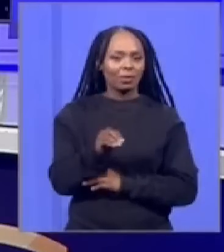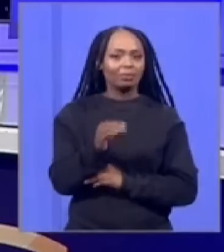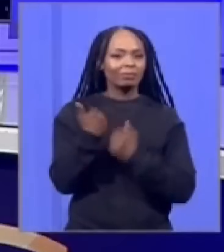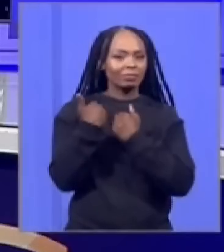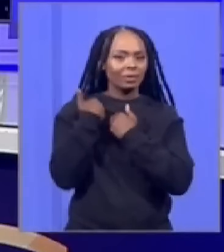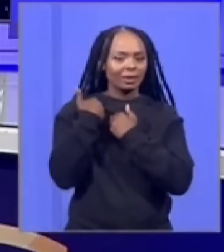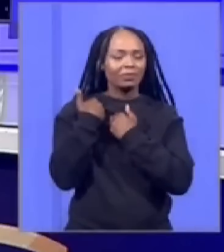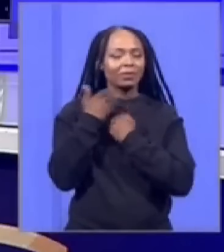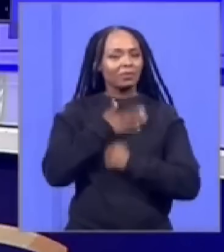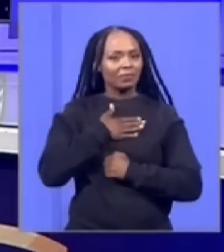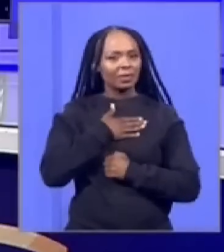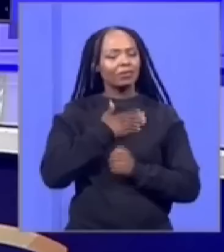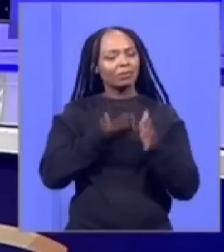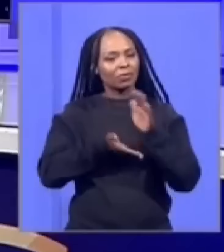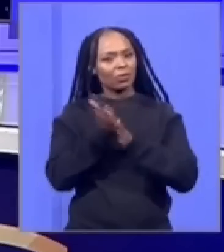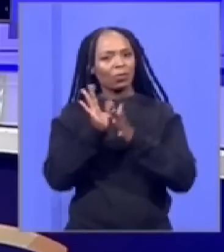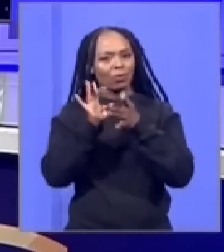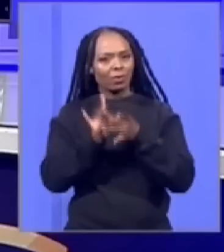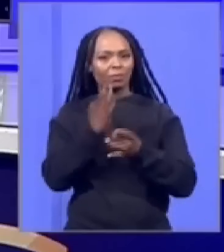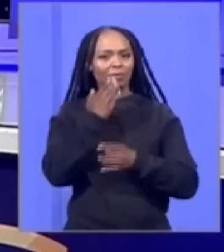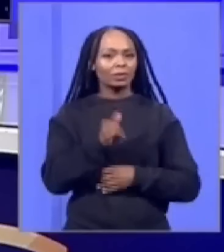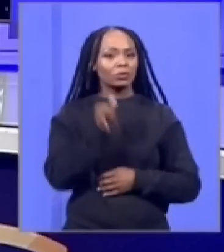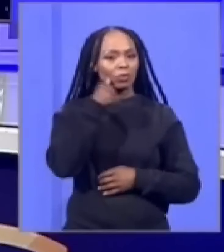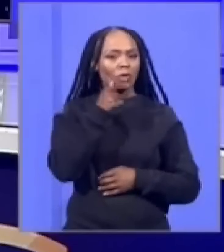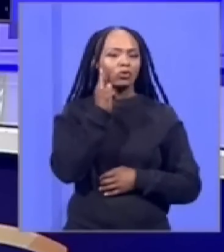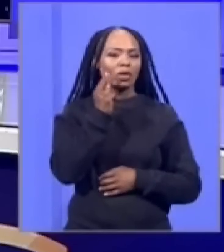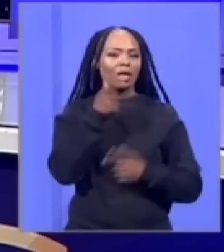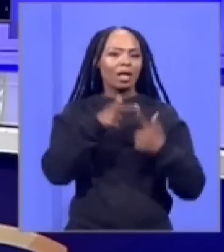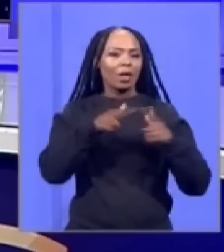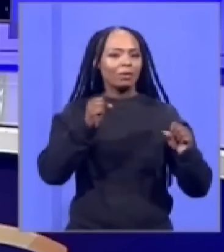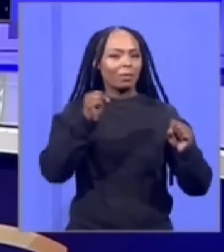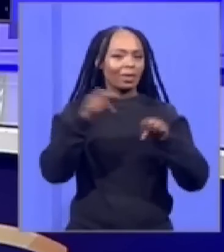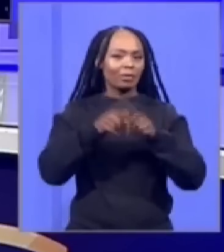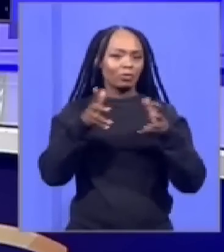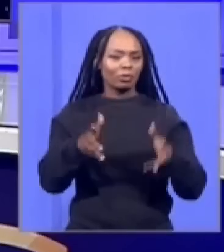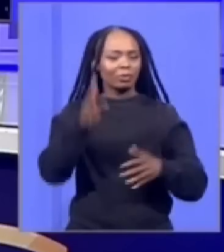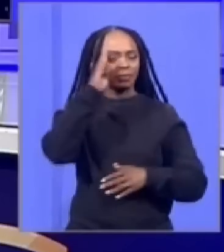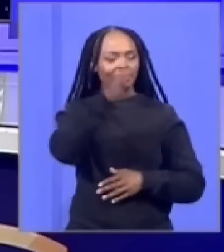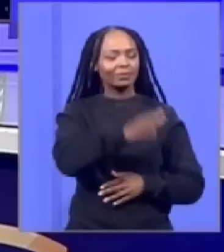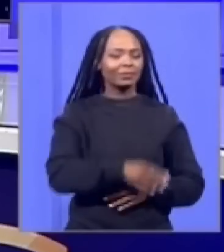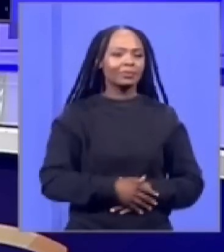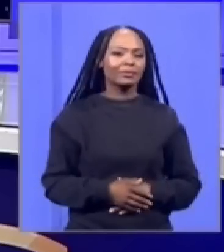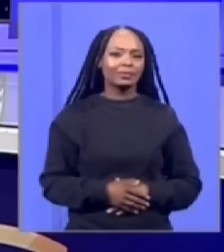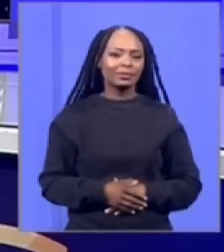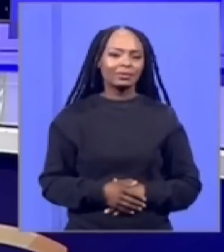o ruwa ya lapeng o ska fetwa ditaba tsa Setswana o sane ka nako ena fetla nako e tlang ga ya teng